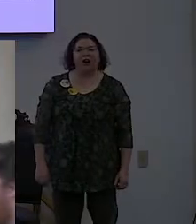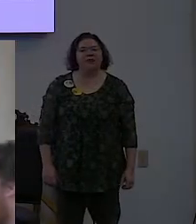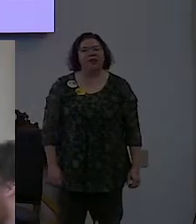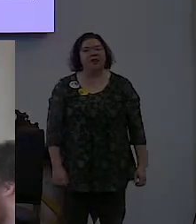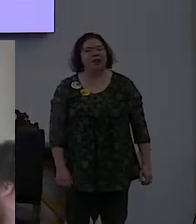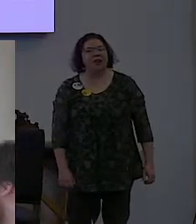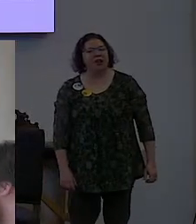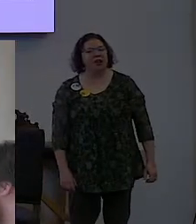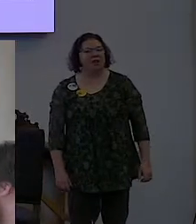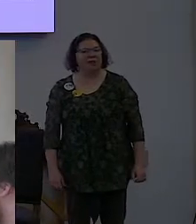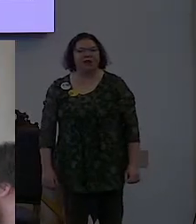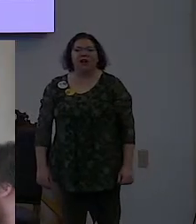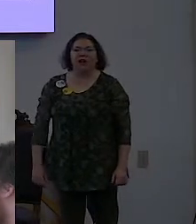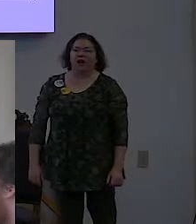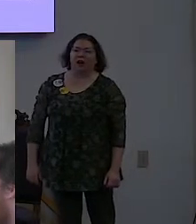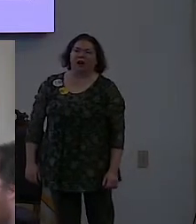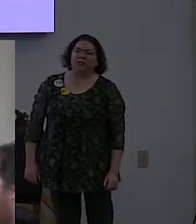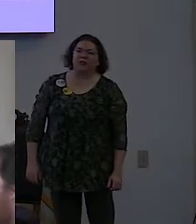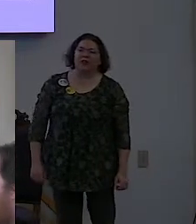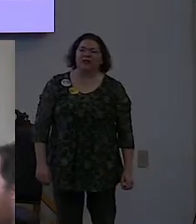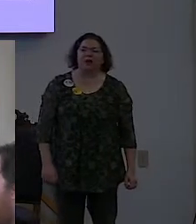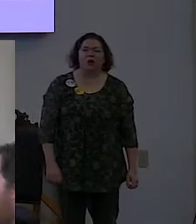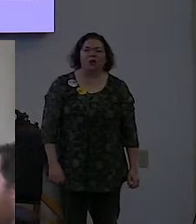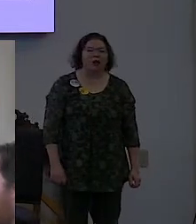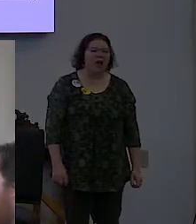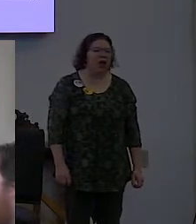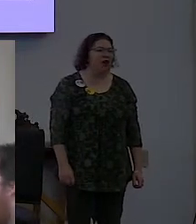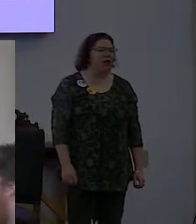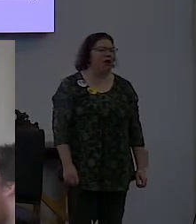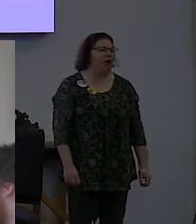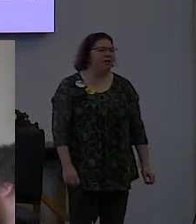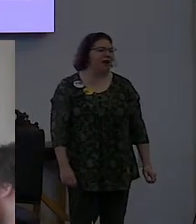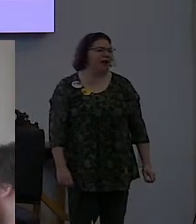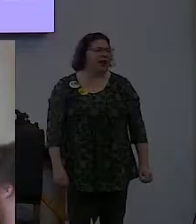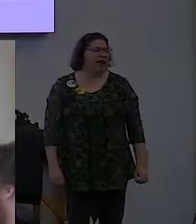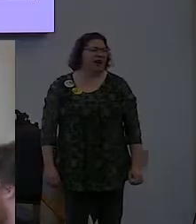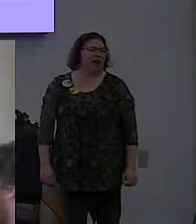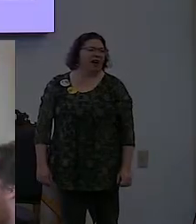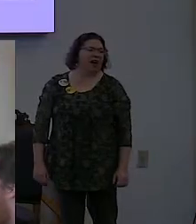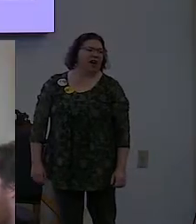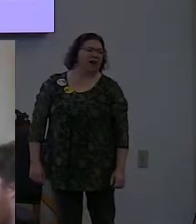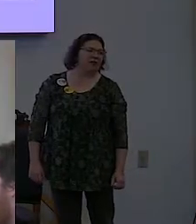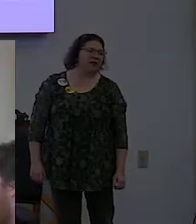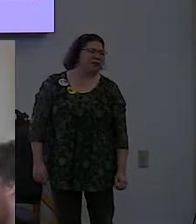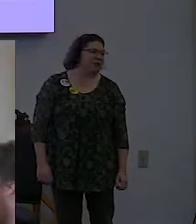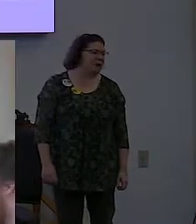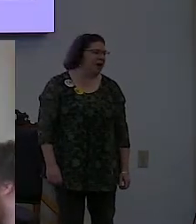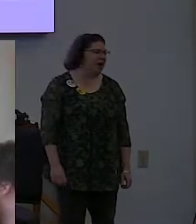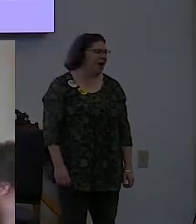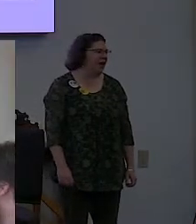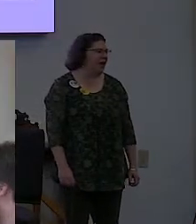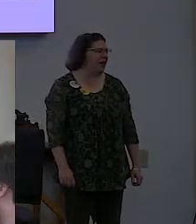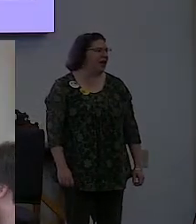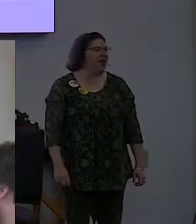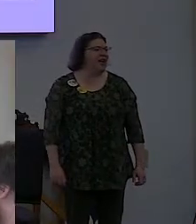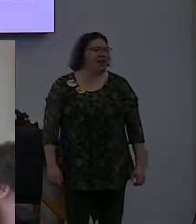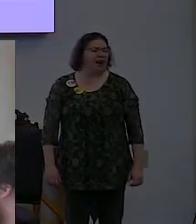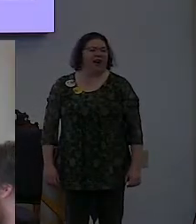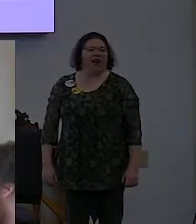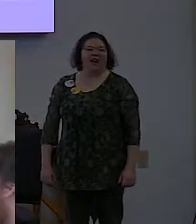lover of leaving, ours is no caravan of